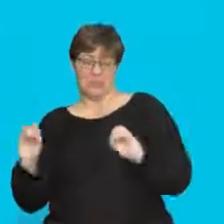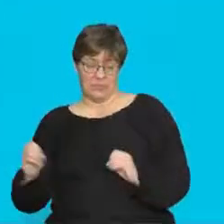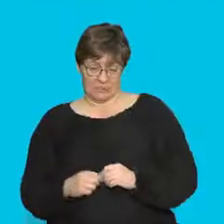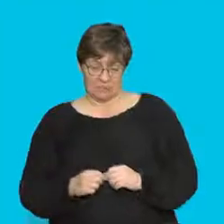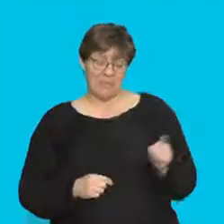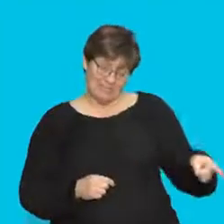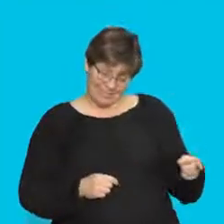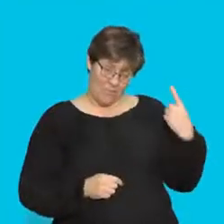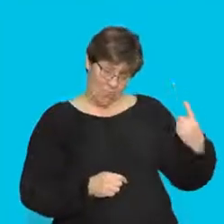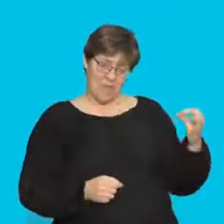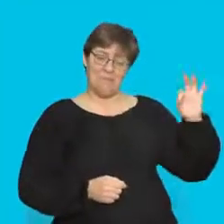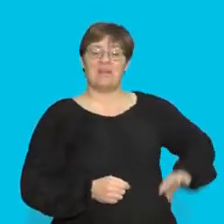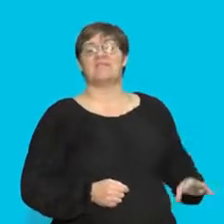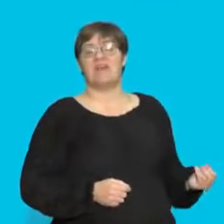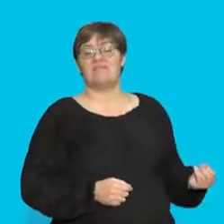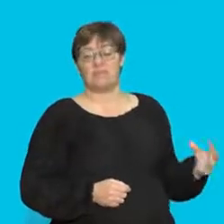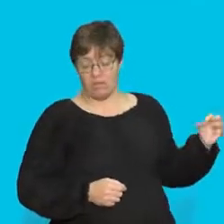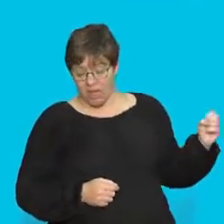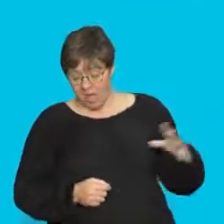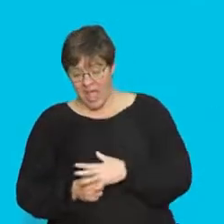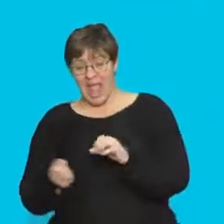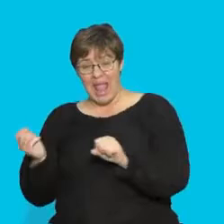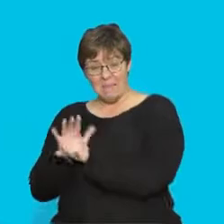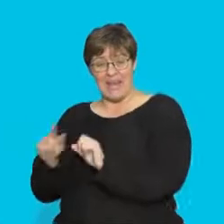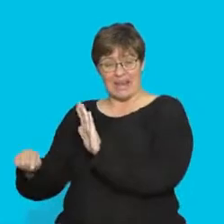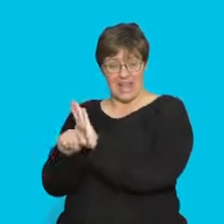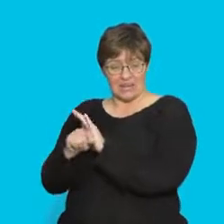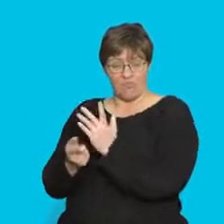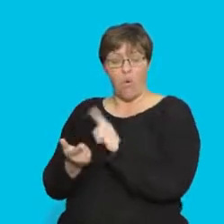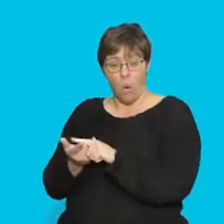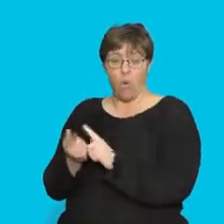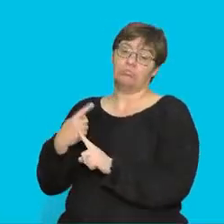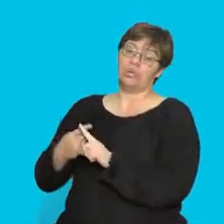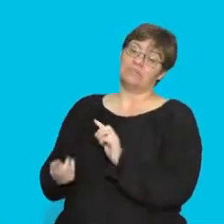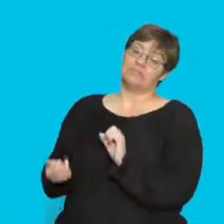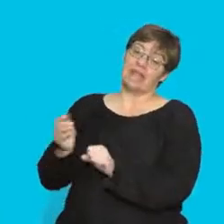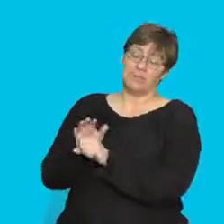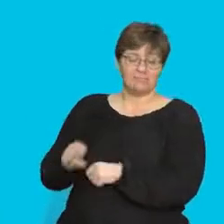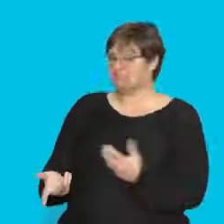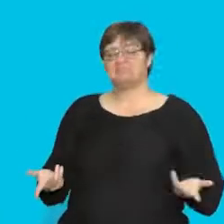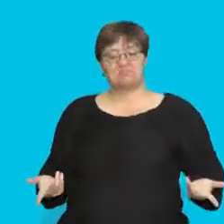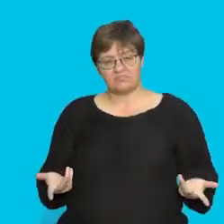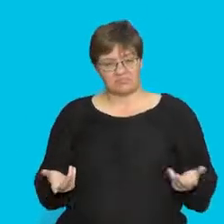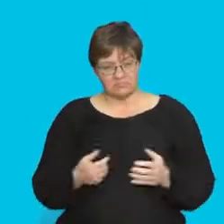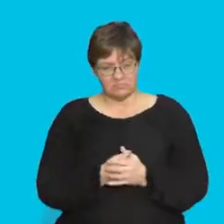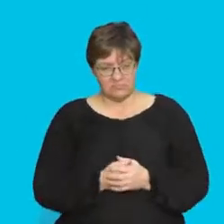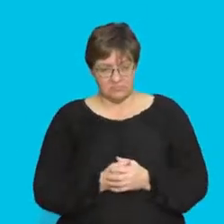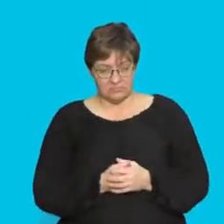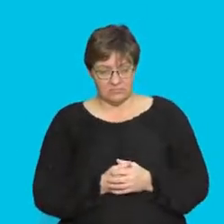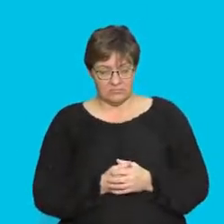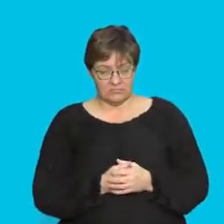commensalism, one organism is benefiting, but it's not harming the other organism in any